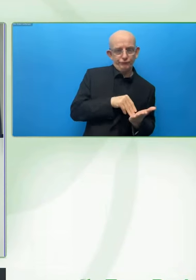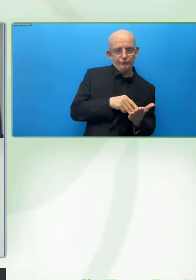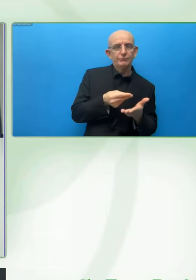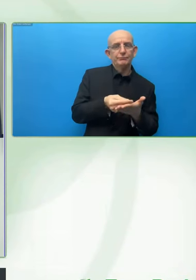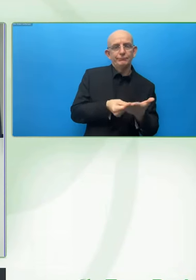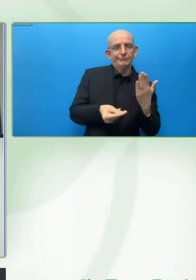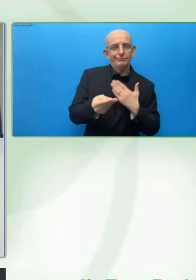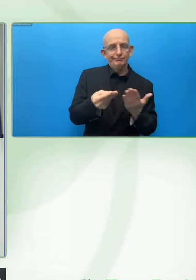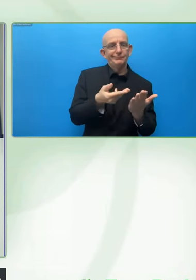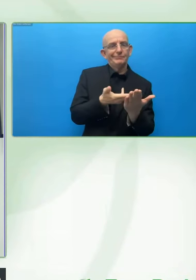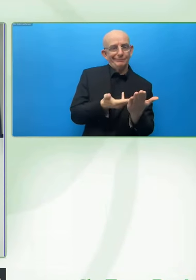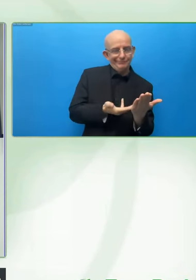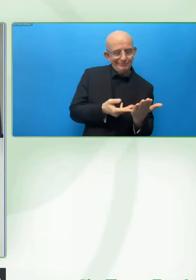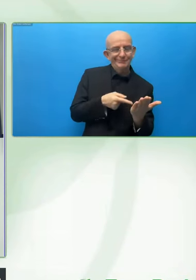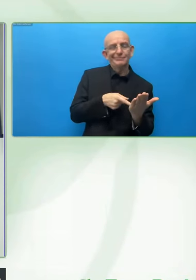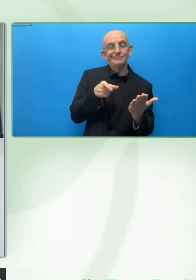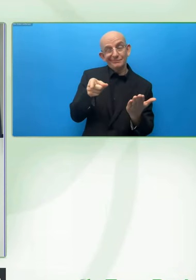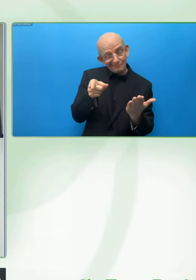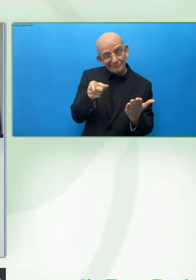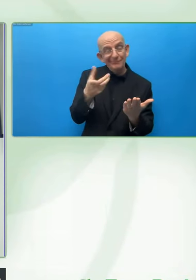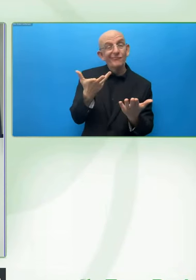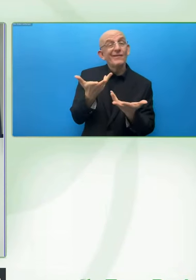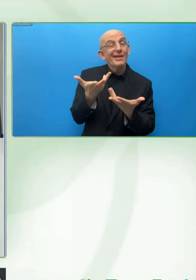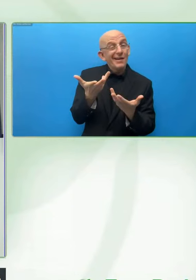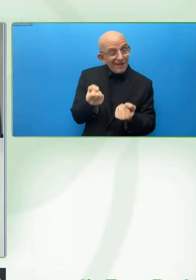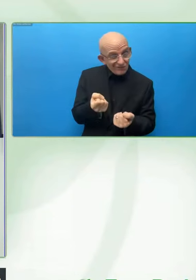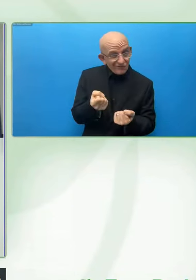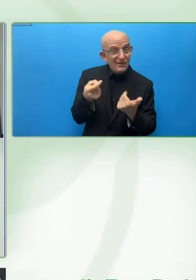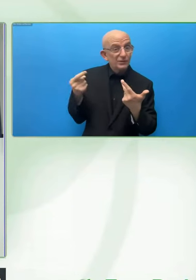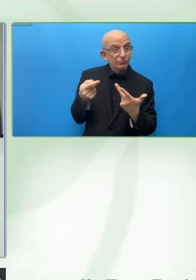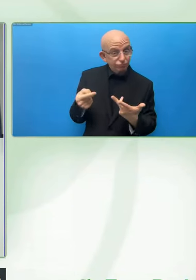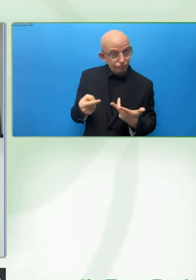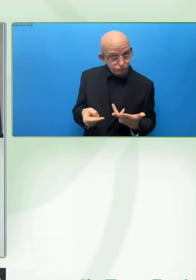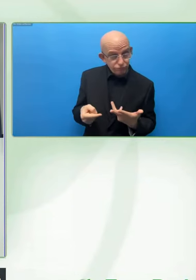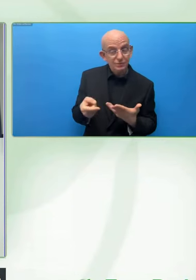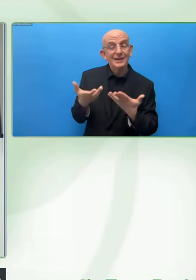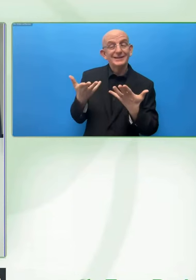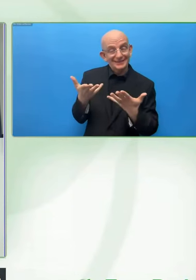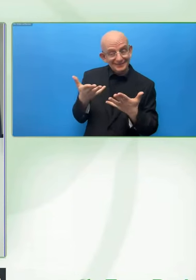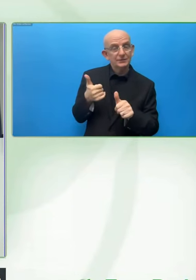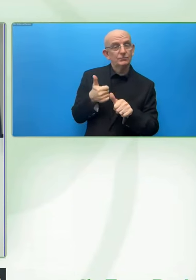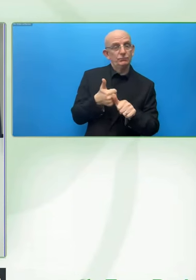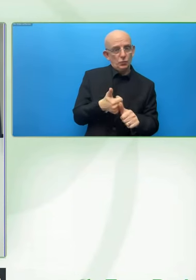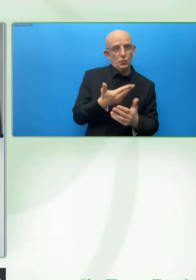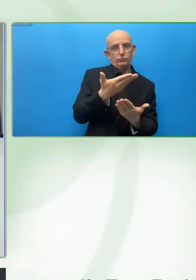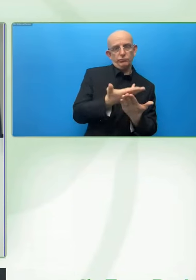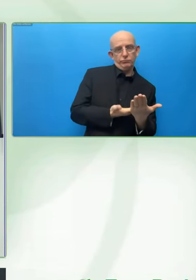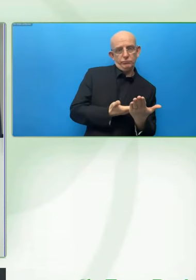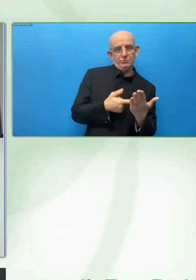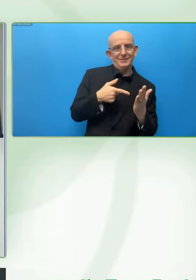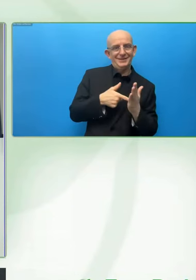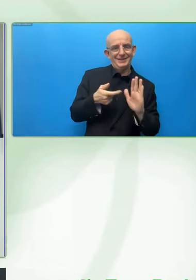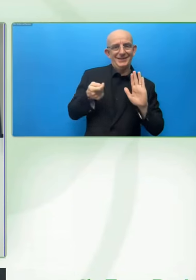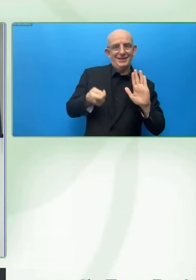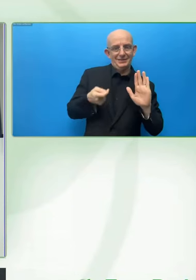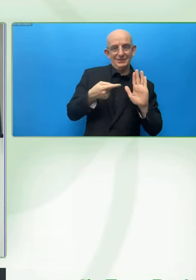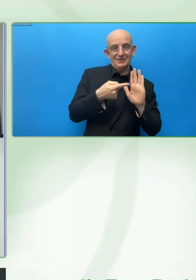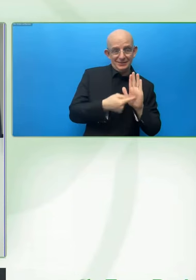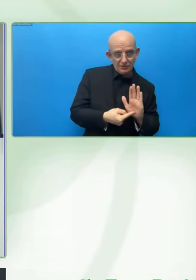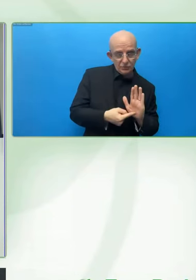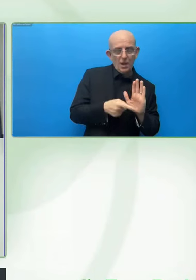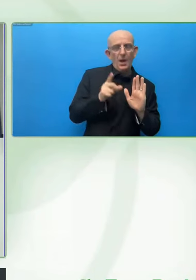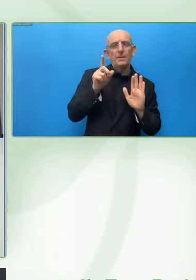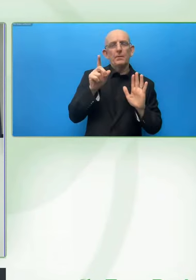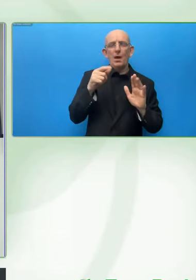to the implementation of different policies relevant to the persons with disabilities, there is a lot of opportunity